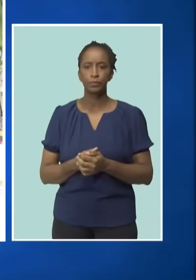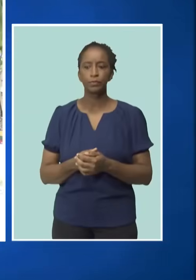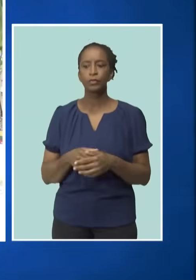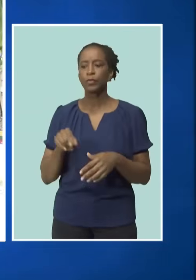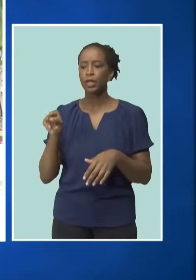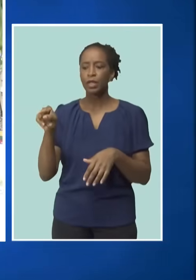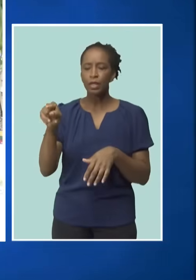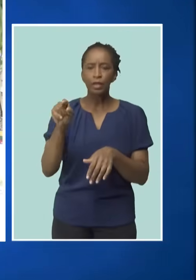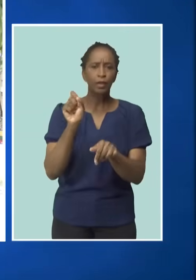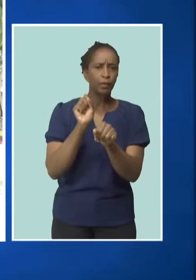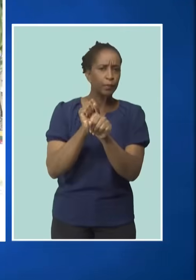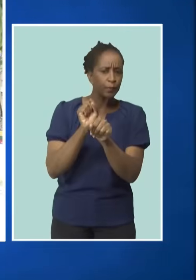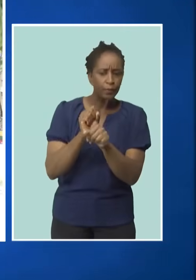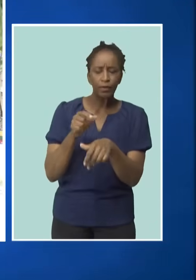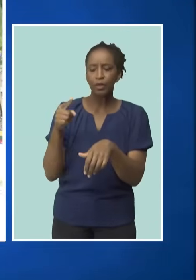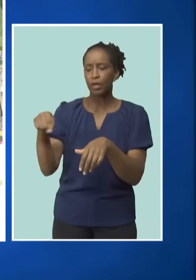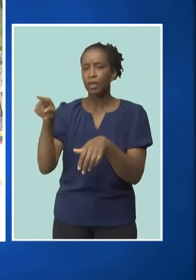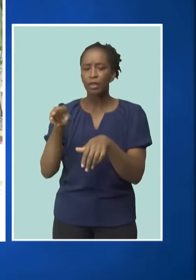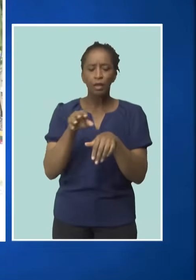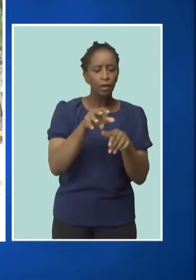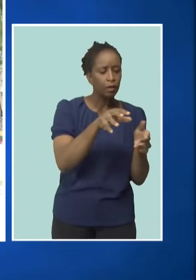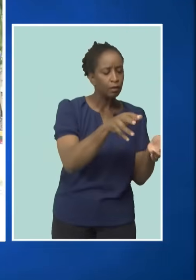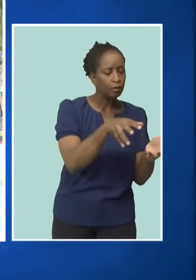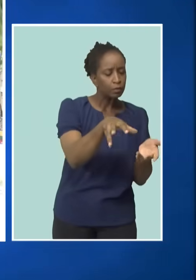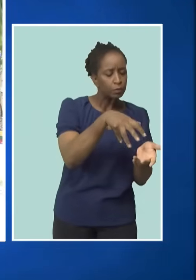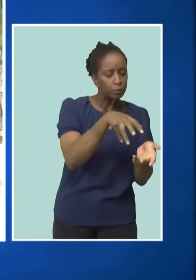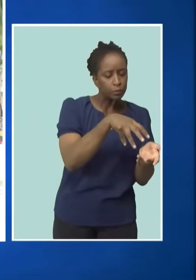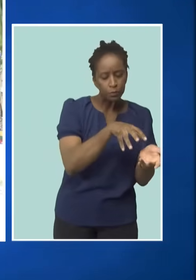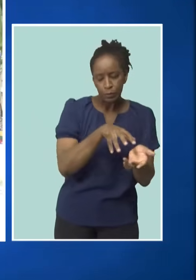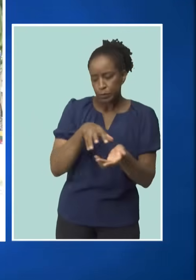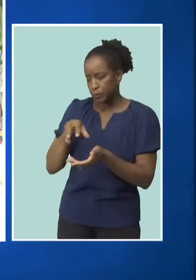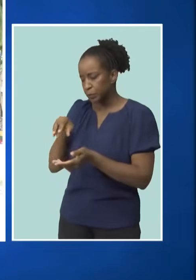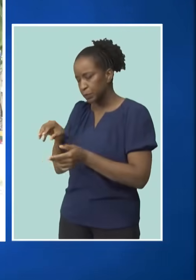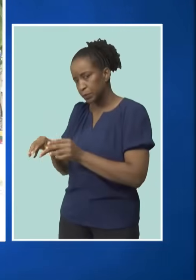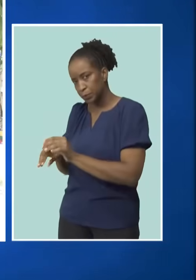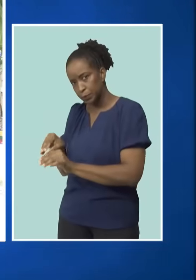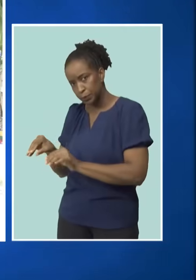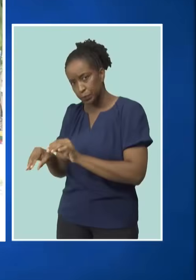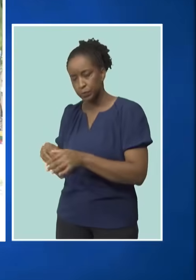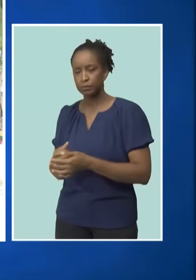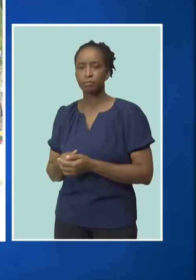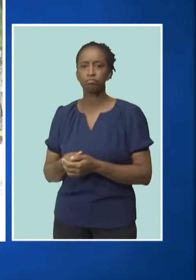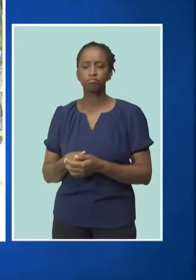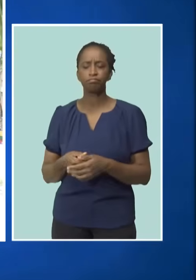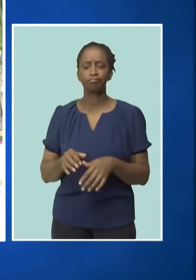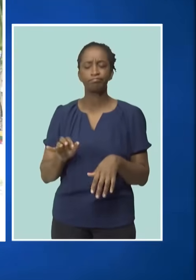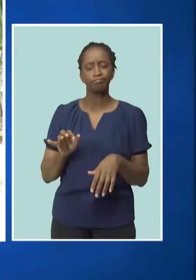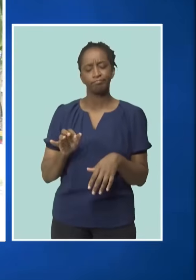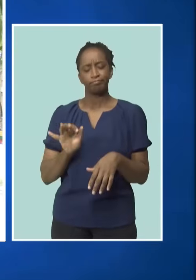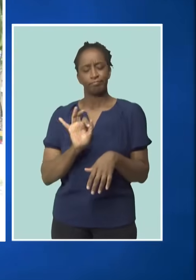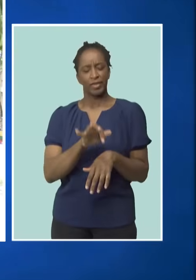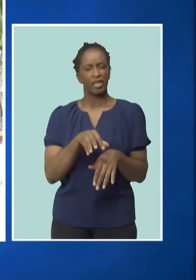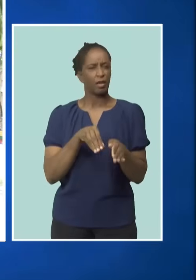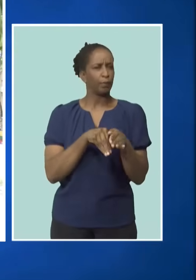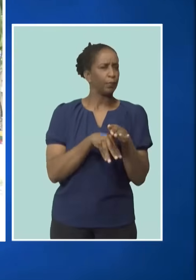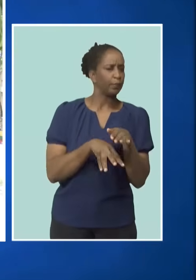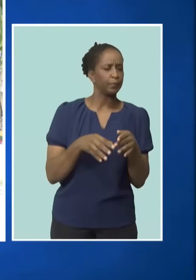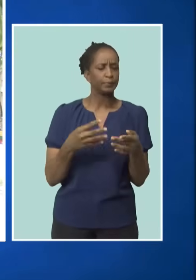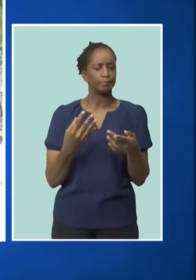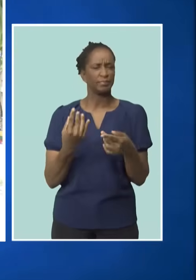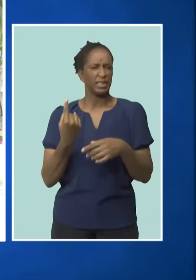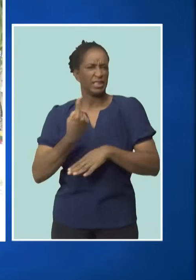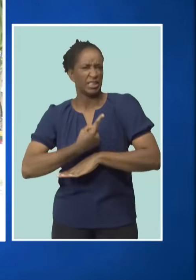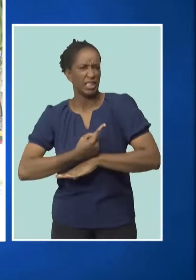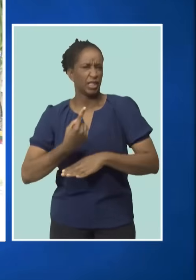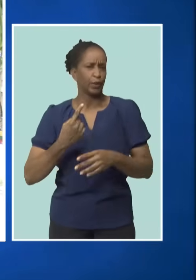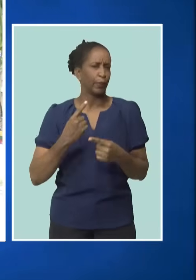were relocated this nest and the date that we estimate the eggs were laid and the date